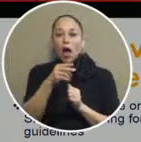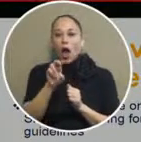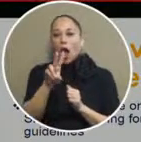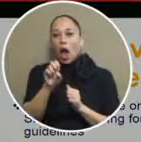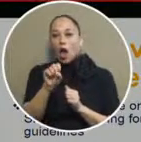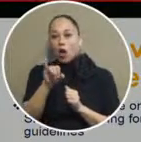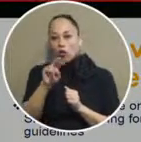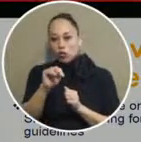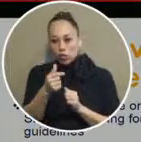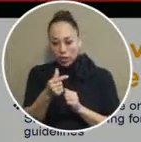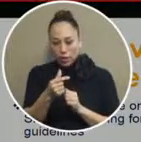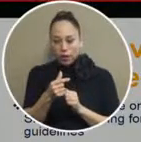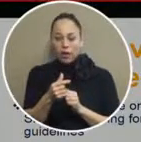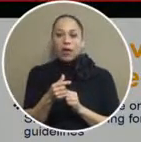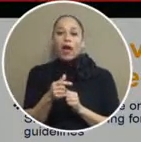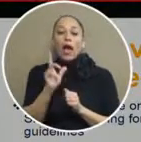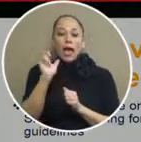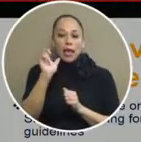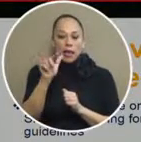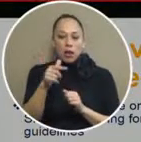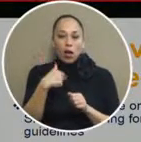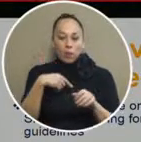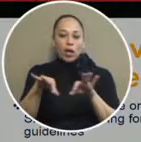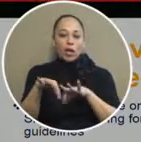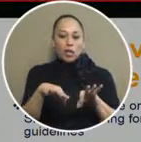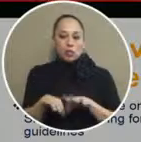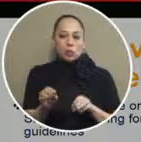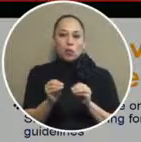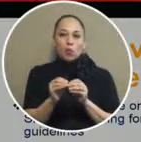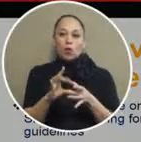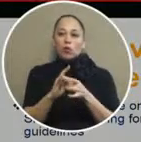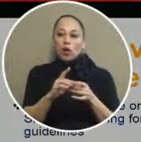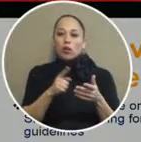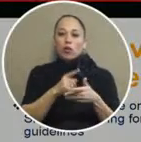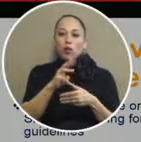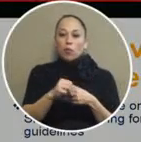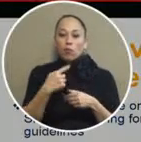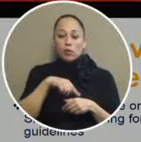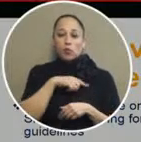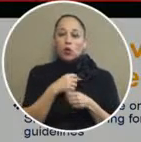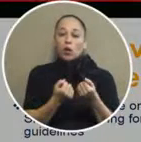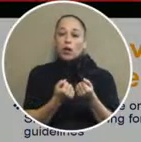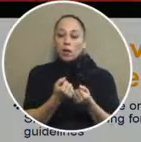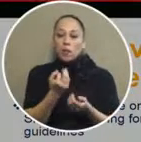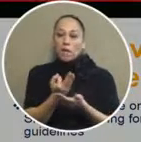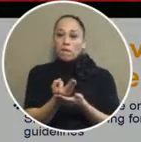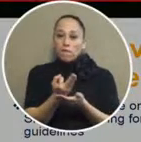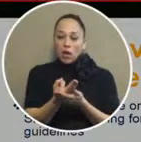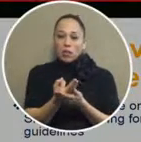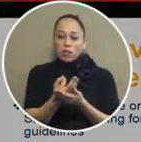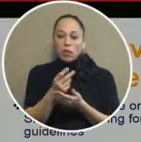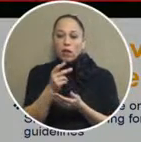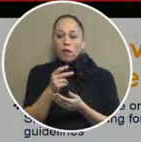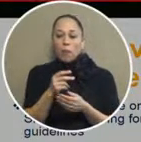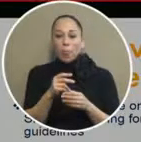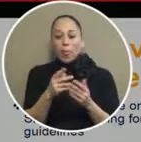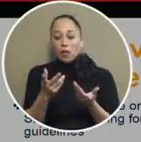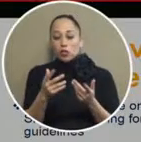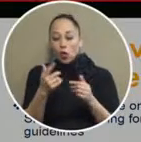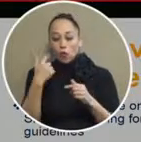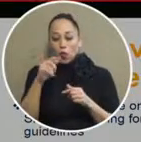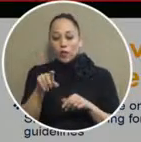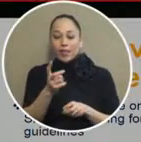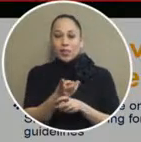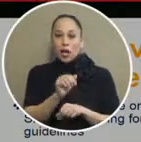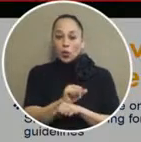And I'm going to speak a little bit more to that later in terms of the kinds of programs we hope to be funding in order to keep this effort going